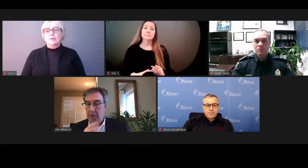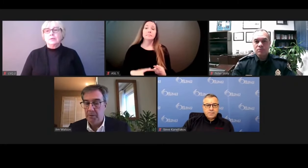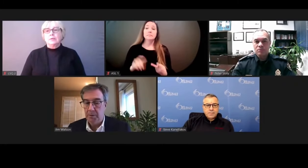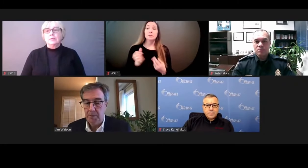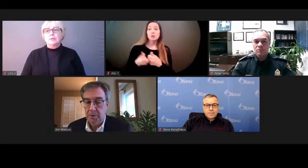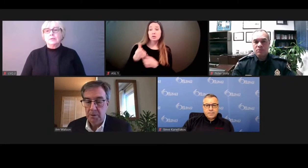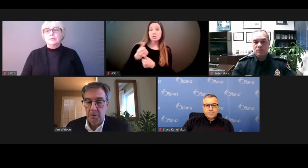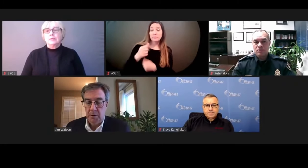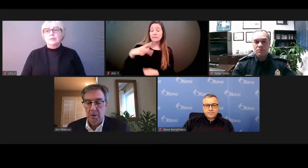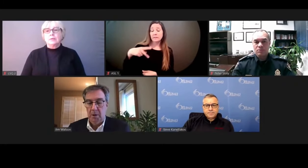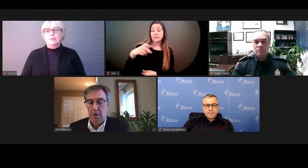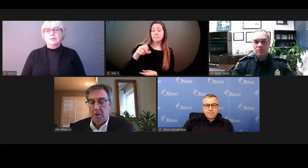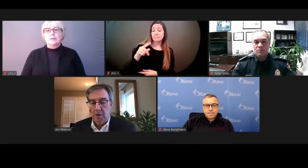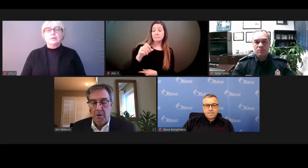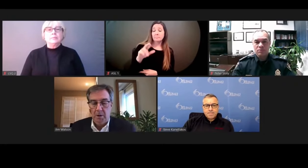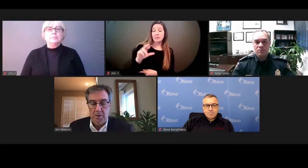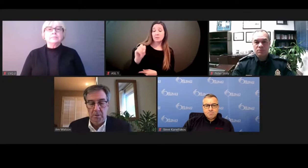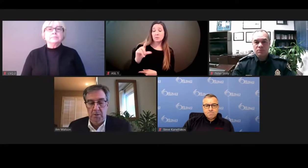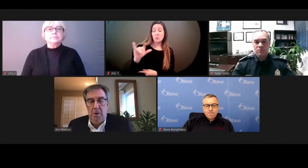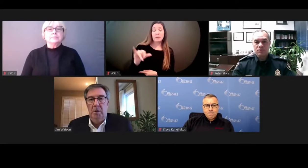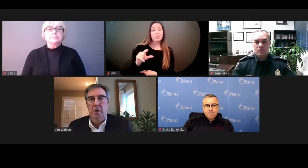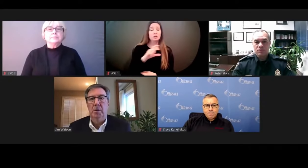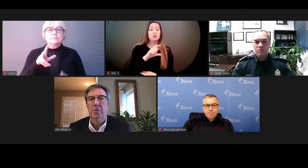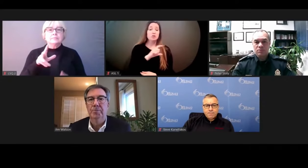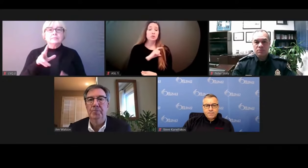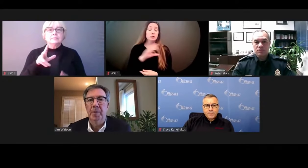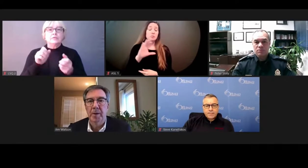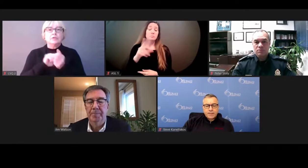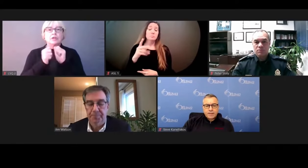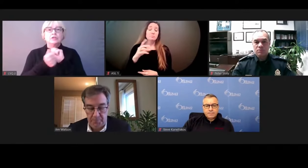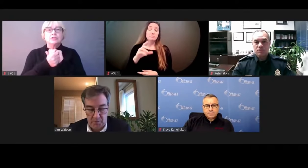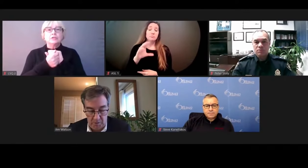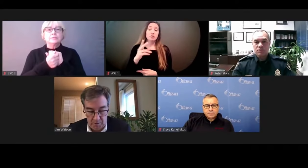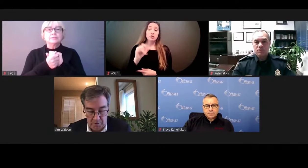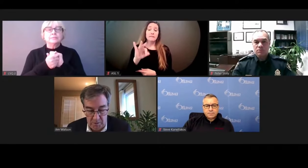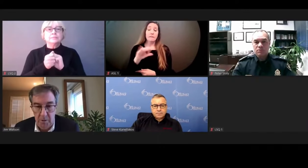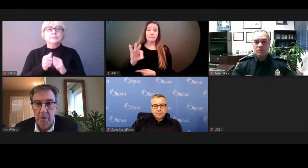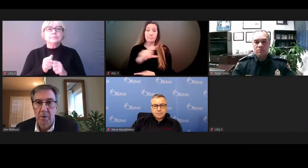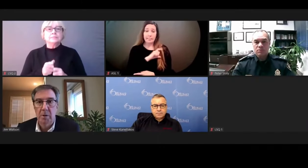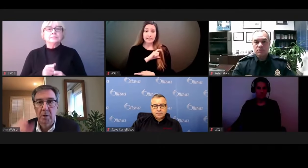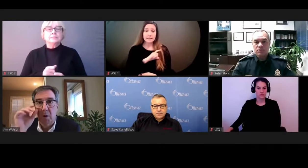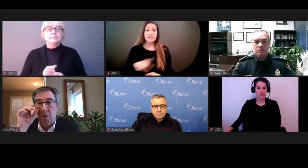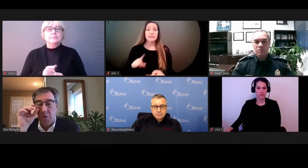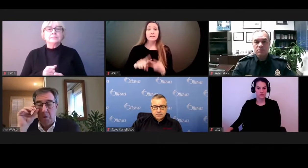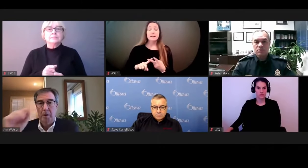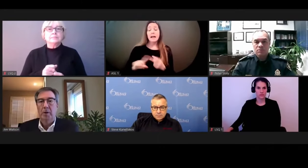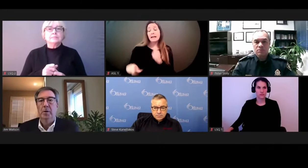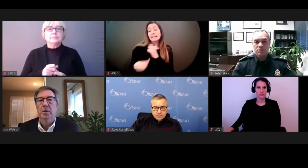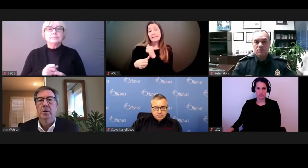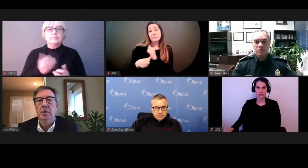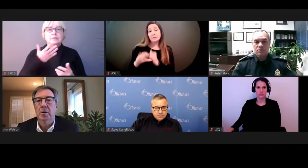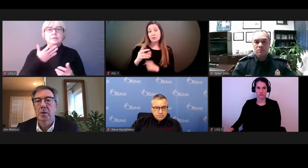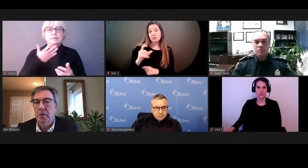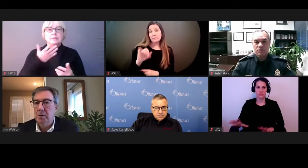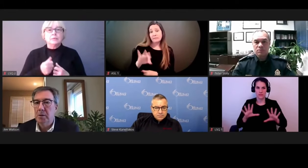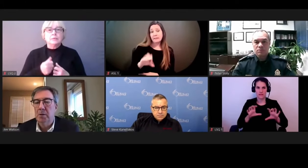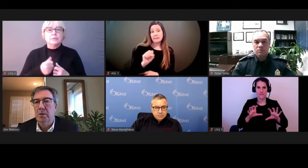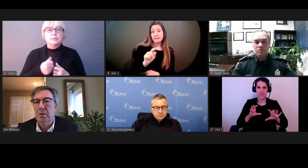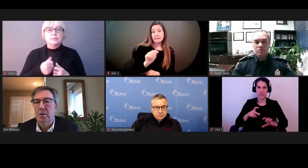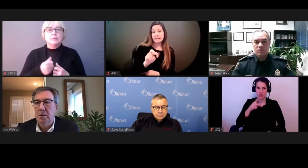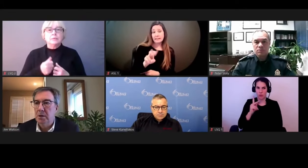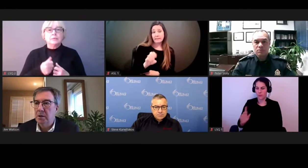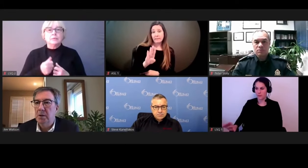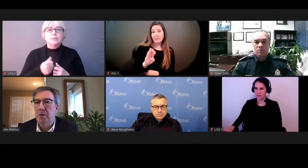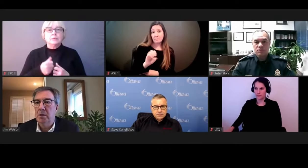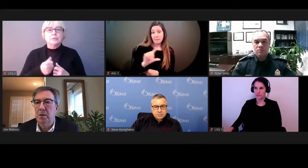chef de police Peter Slowly, Deputy Chief Steve Bell, le chef adjoint Steve